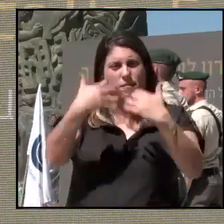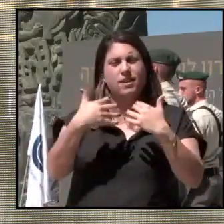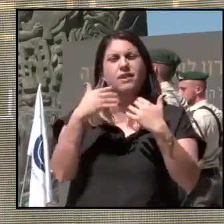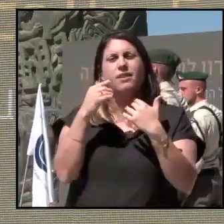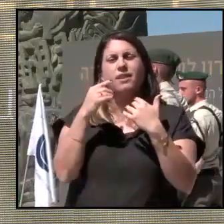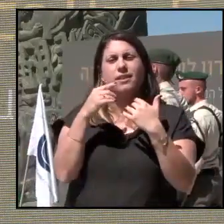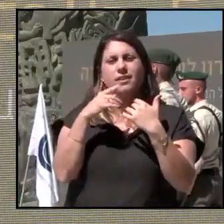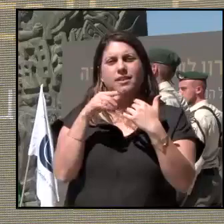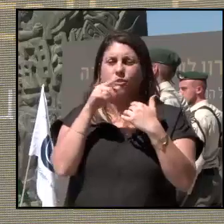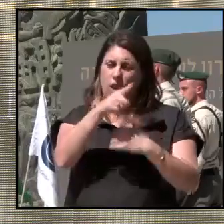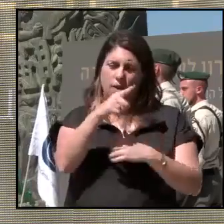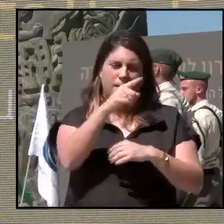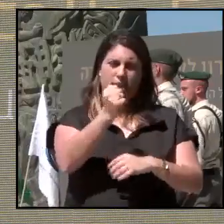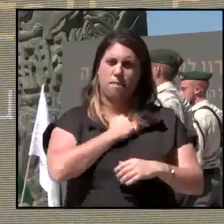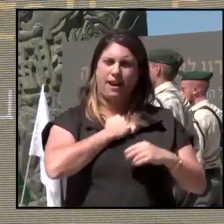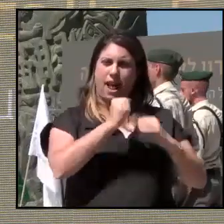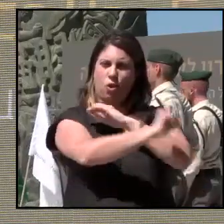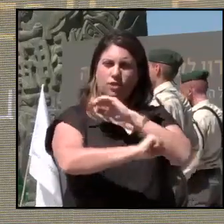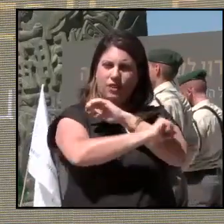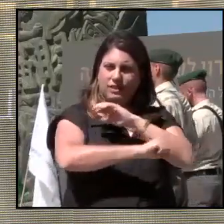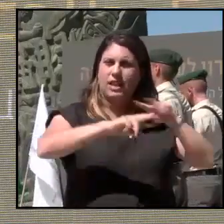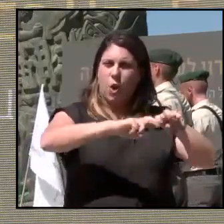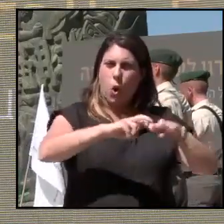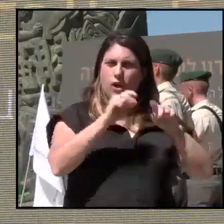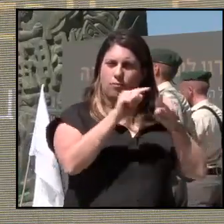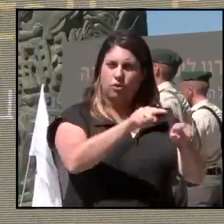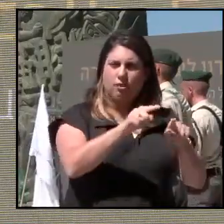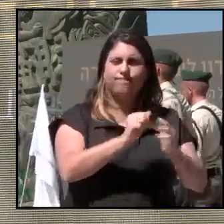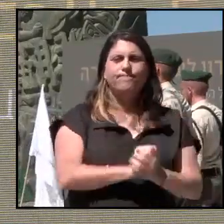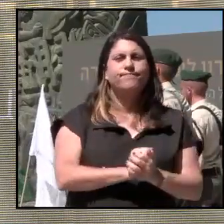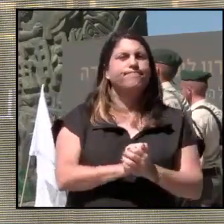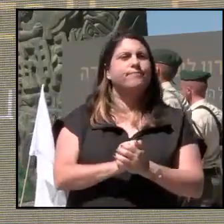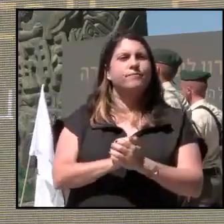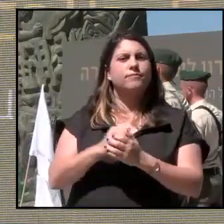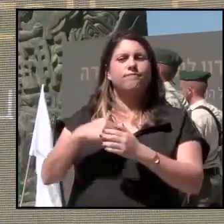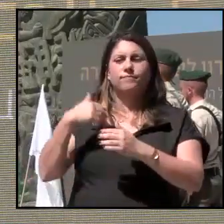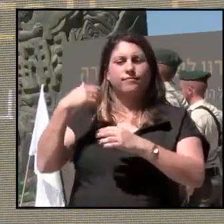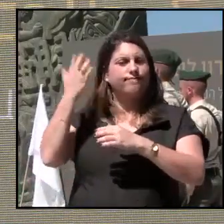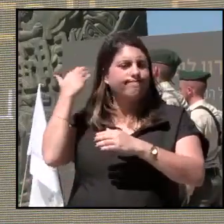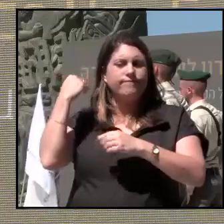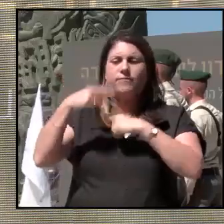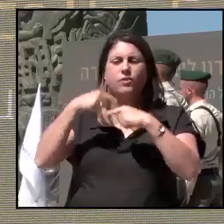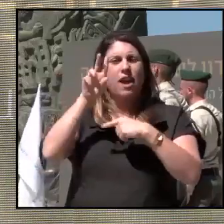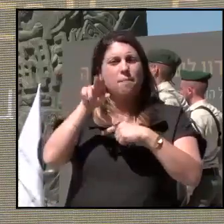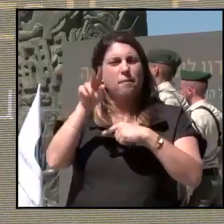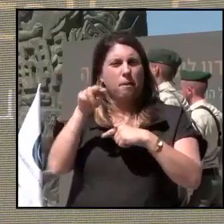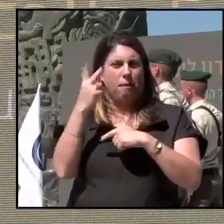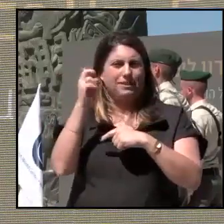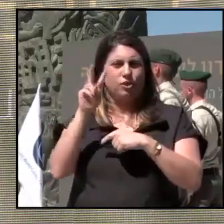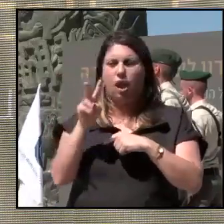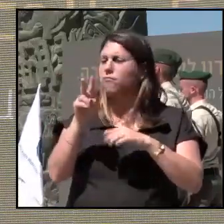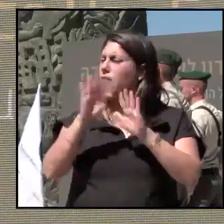under Bar-Ilan auspices. Since its 2021 publication, the book has been celebrated as